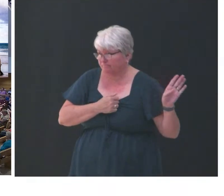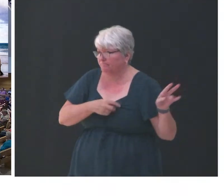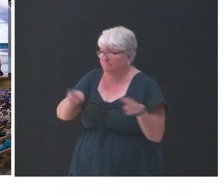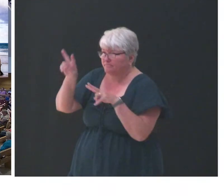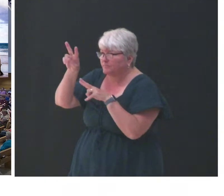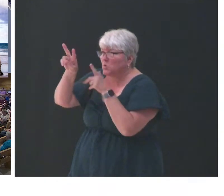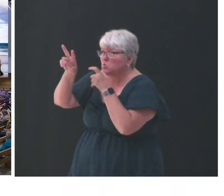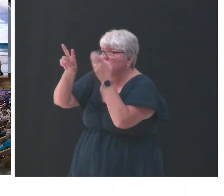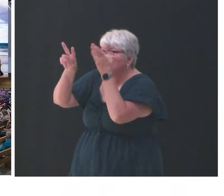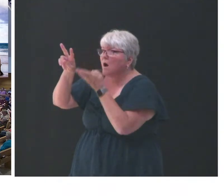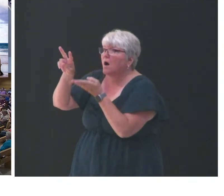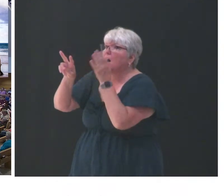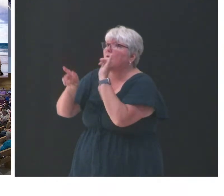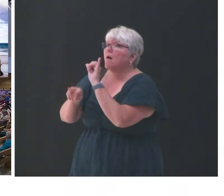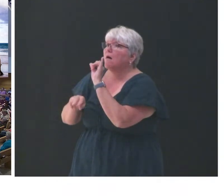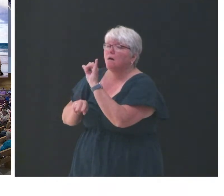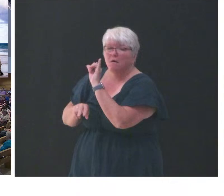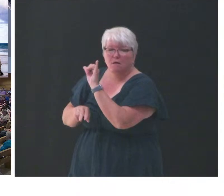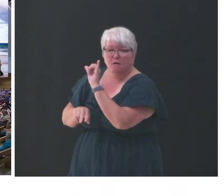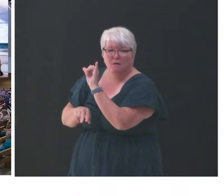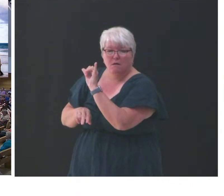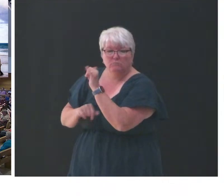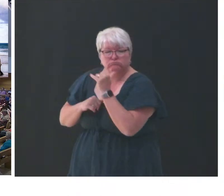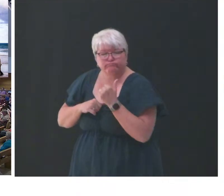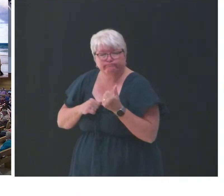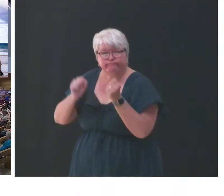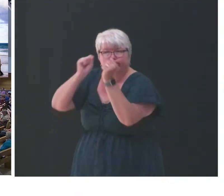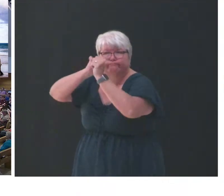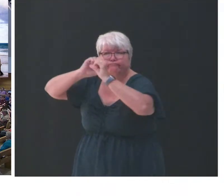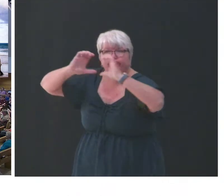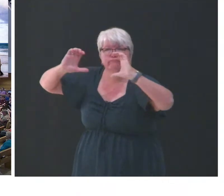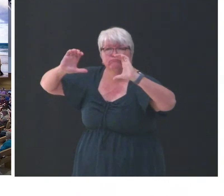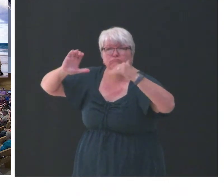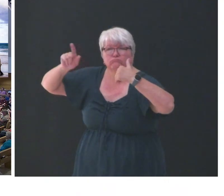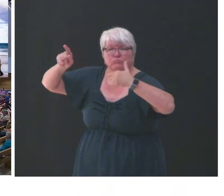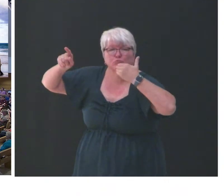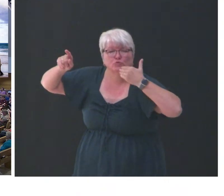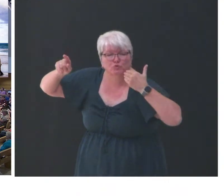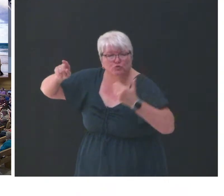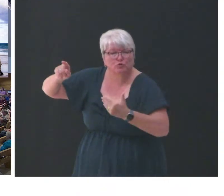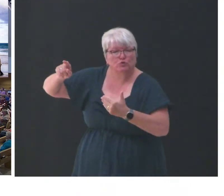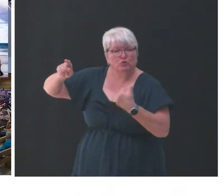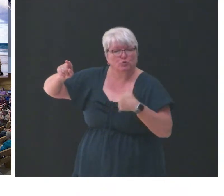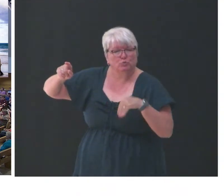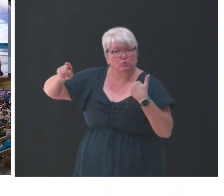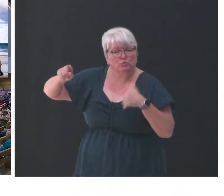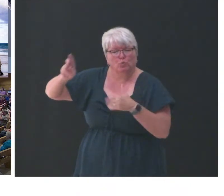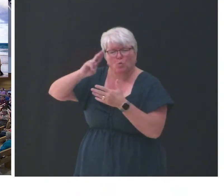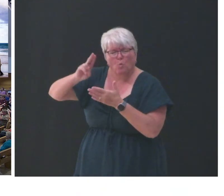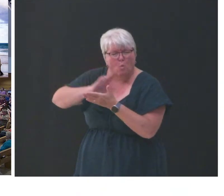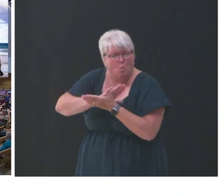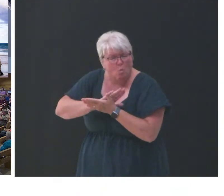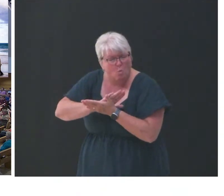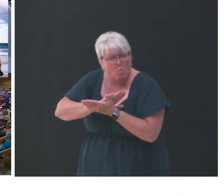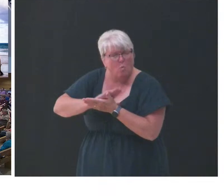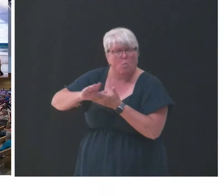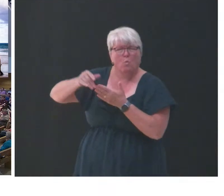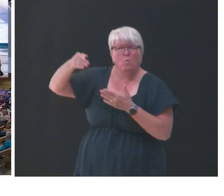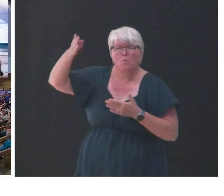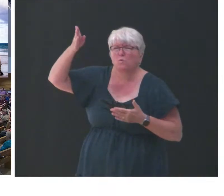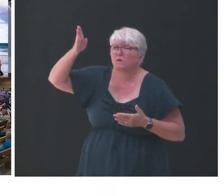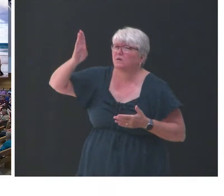glimpse of who he truly is, and get just a vision of how good and holy he